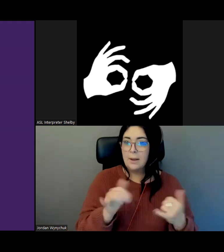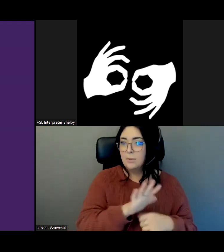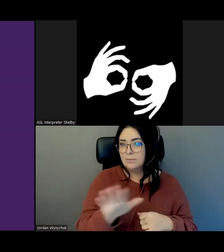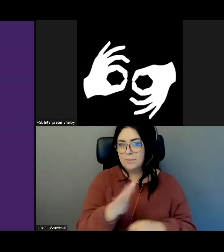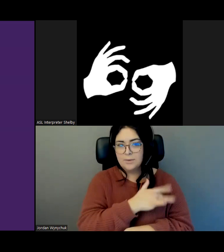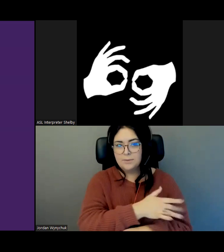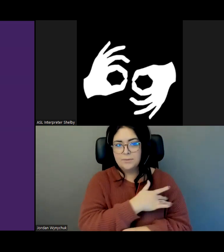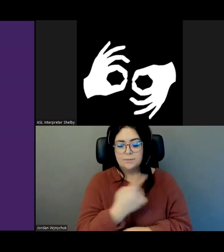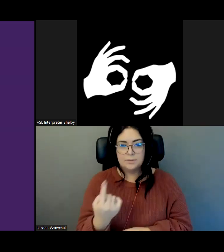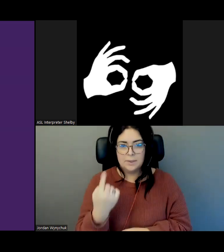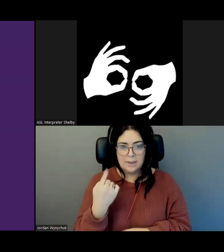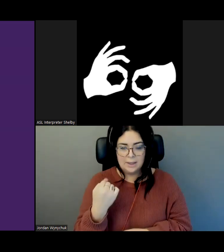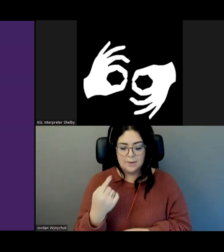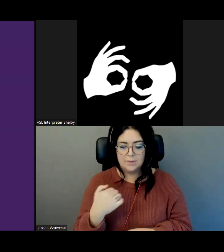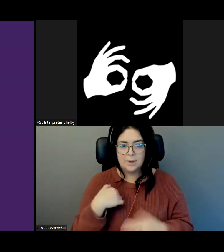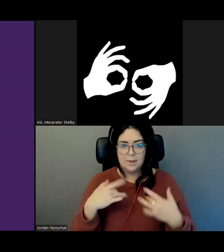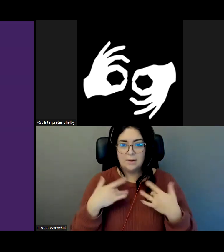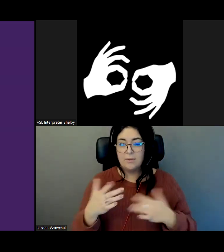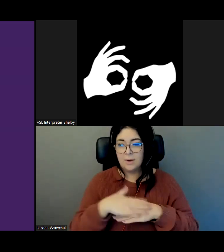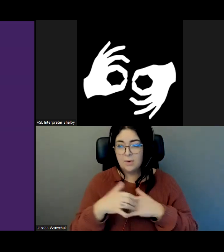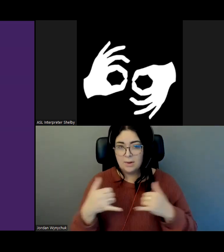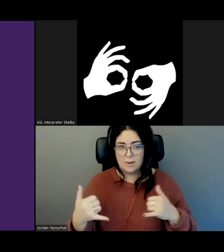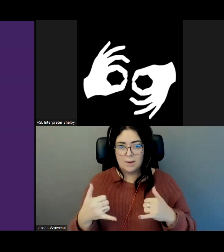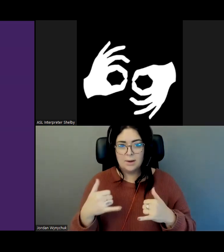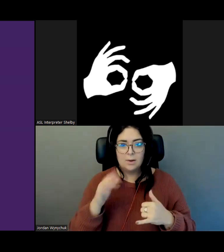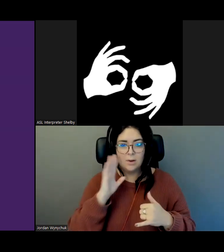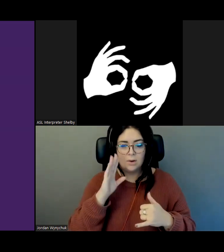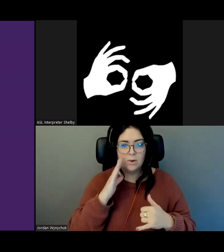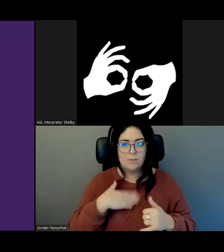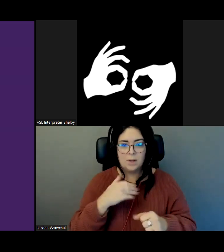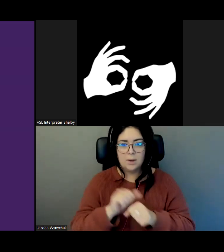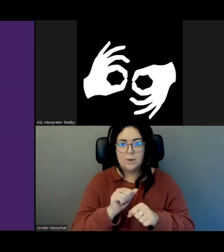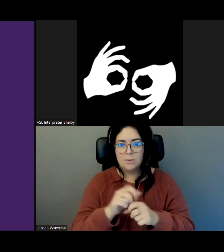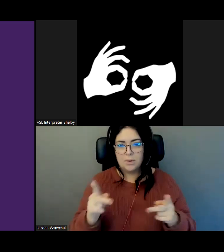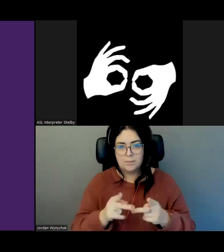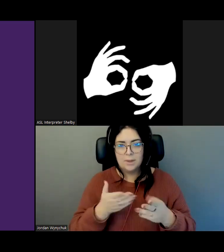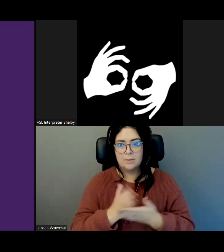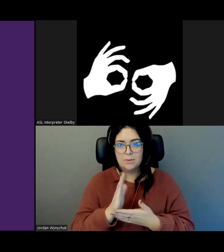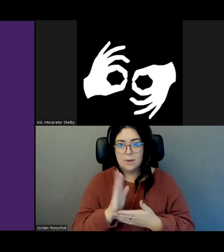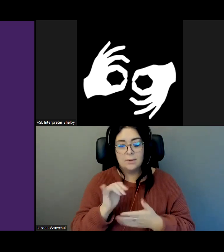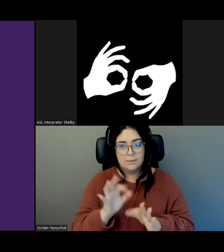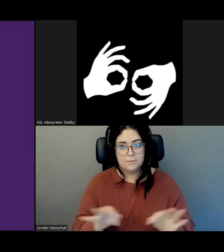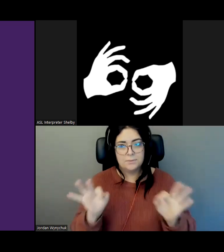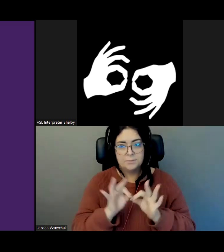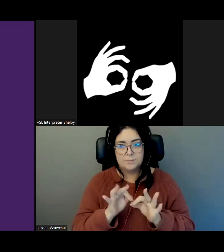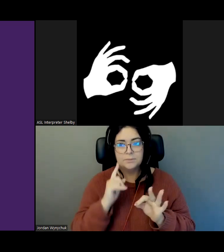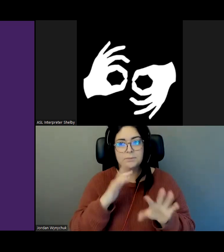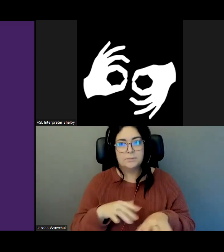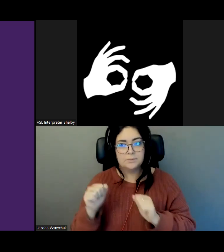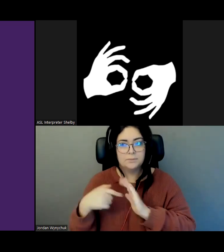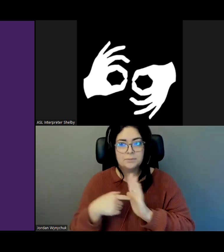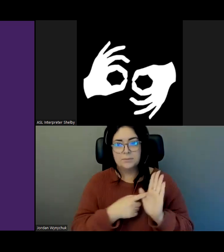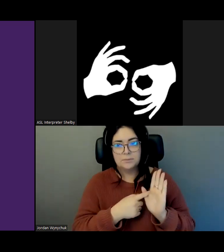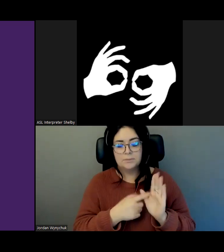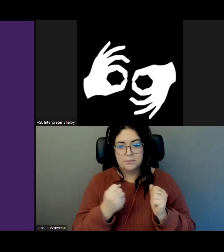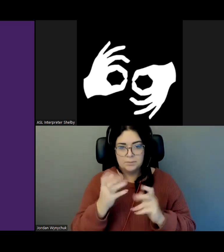Last year, we did an event online called I Know My Workplace Rights. That was important for us to host, as a lot of folks